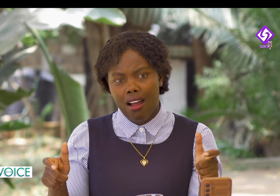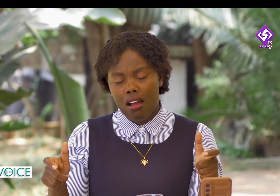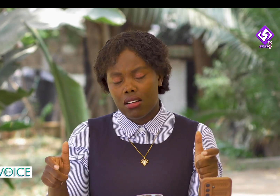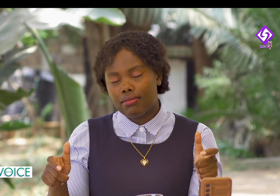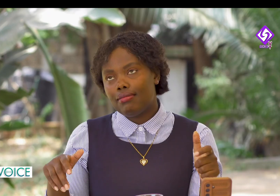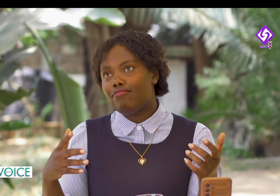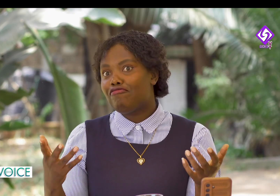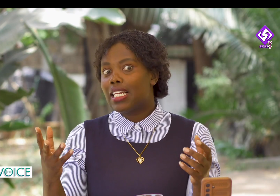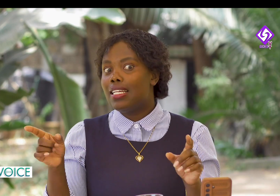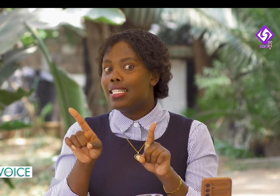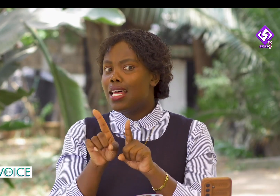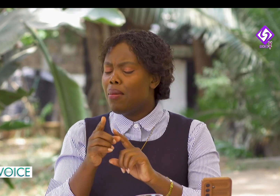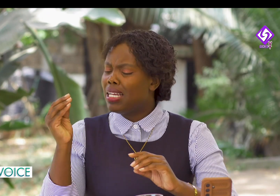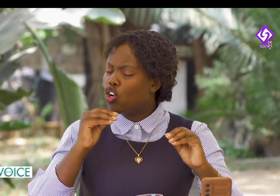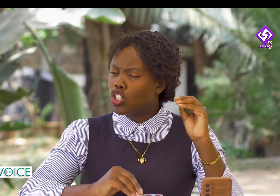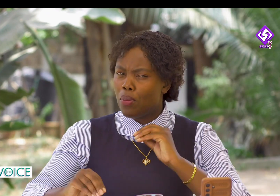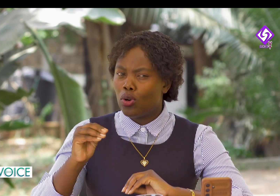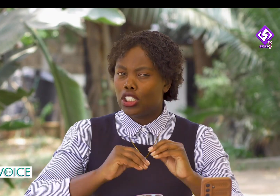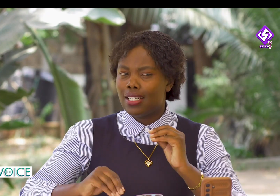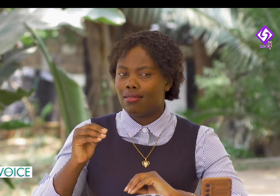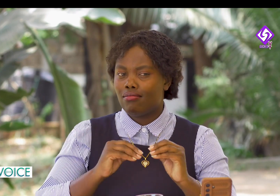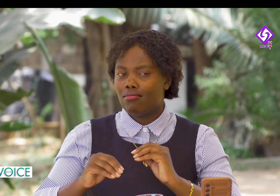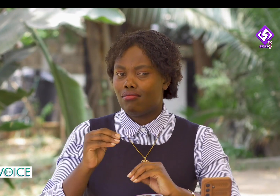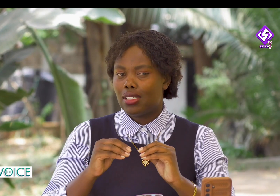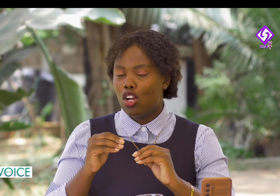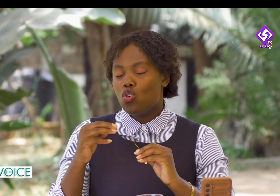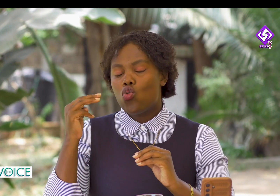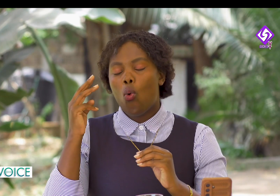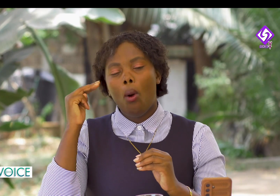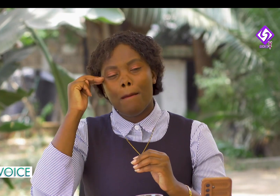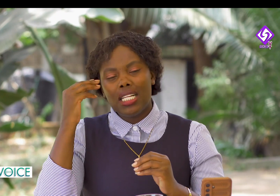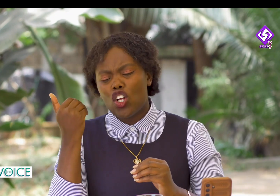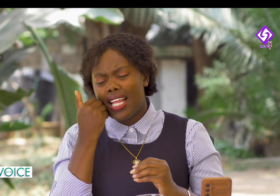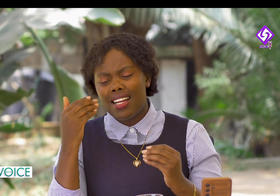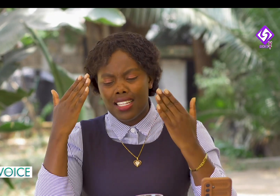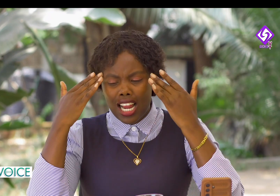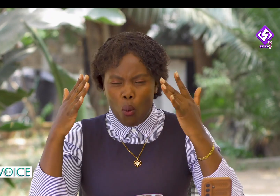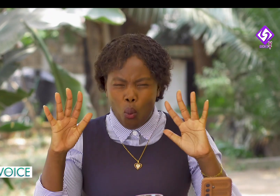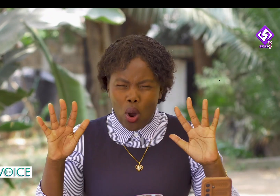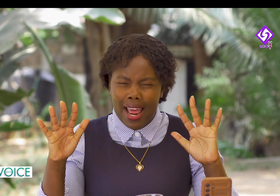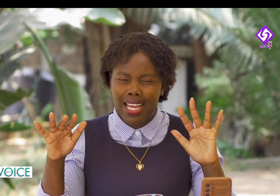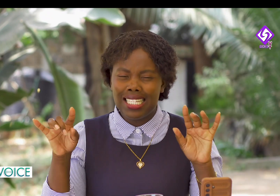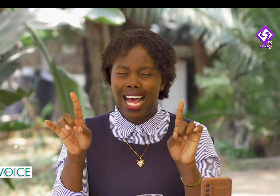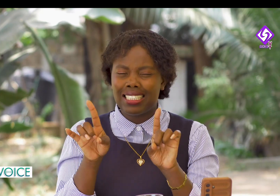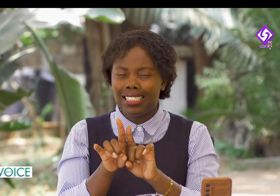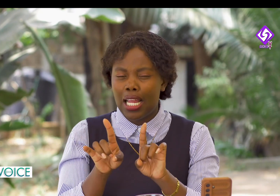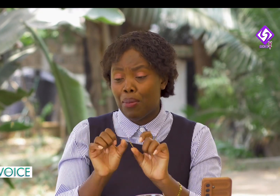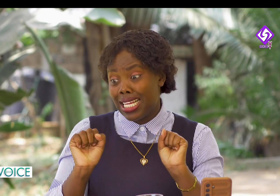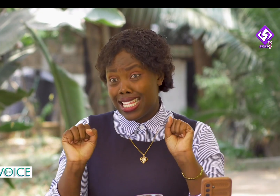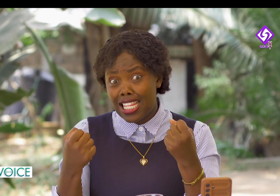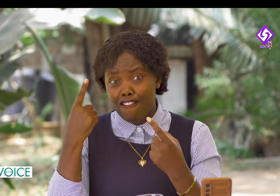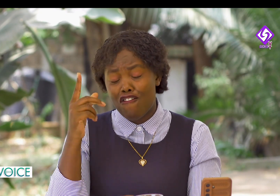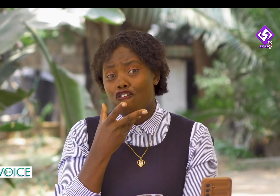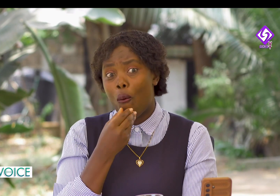do you think social media is contributing to mental illnesses?